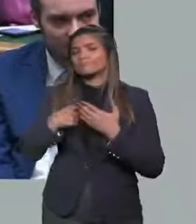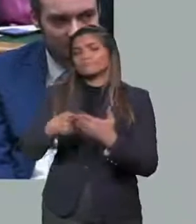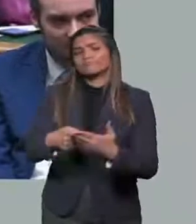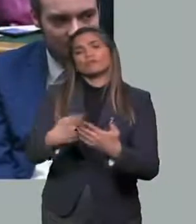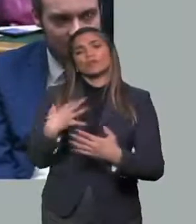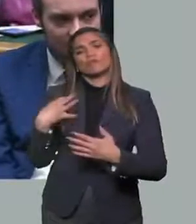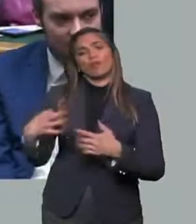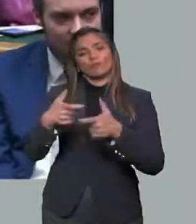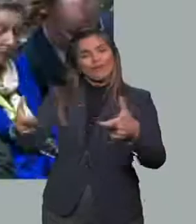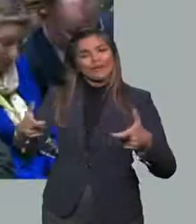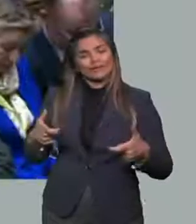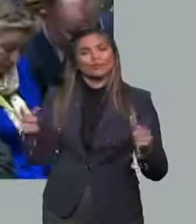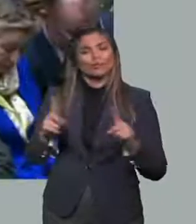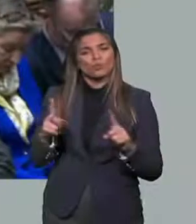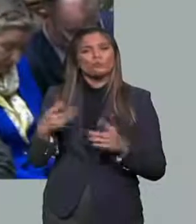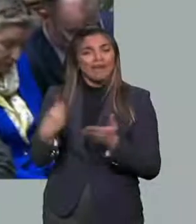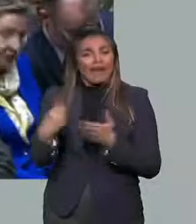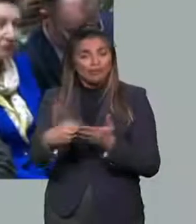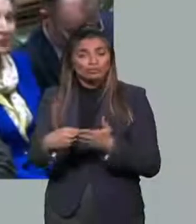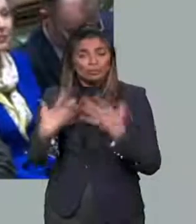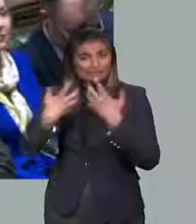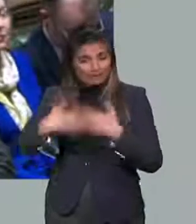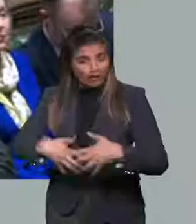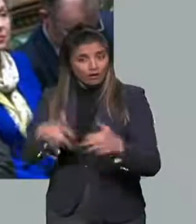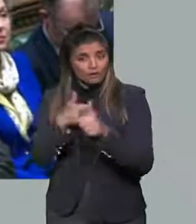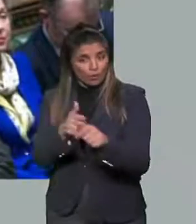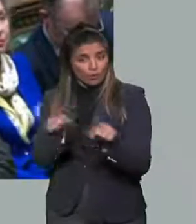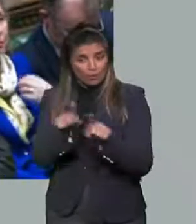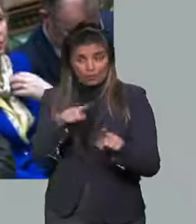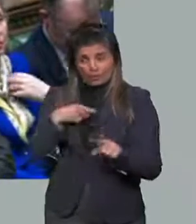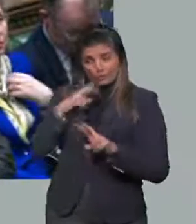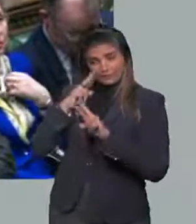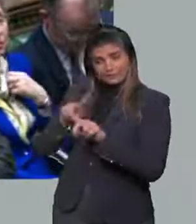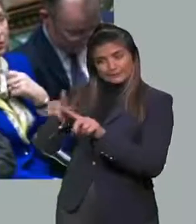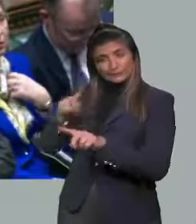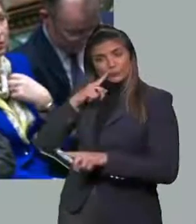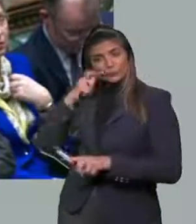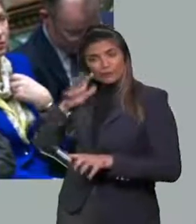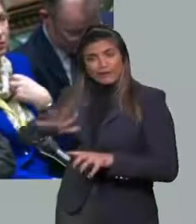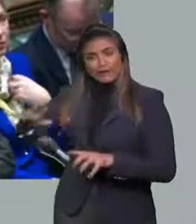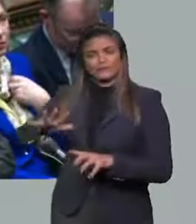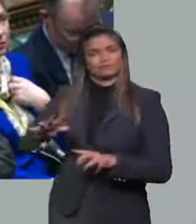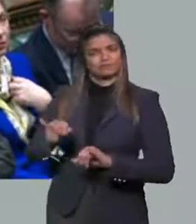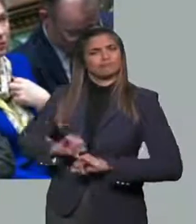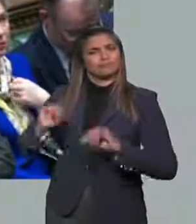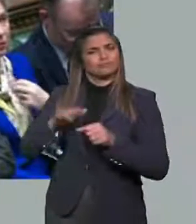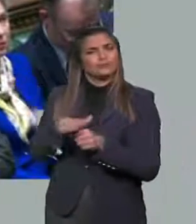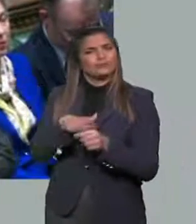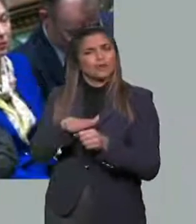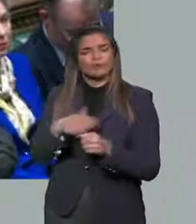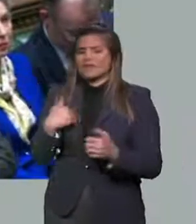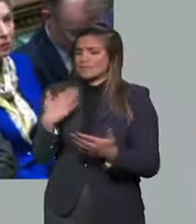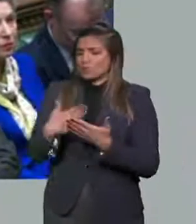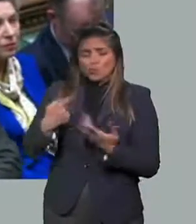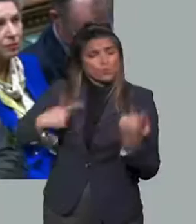financial and technical support, because now, as they look at the situation in Ukraine, we want, and I think the whole House would want, Putin and his commanders to